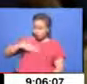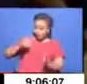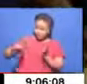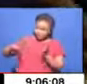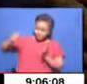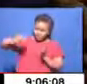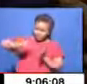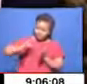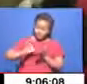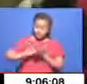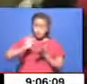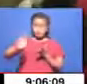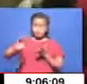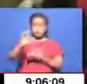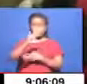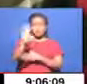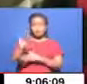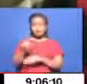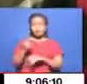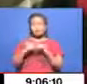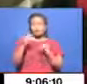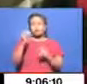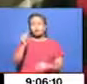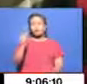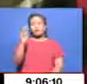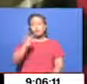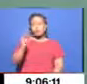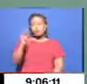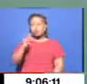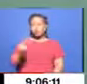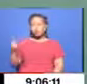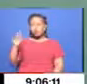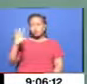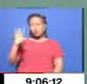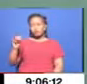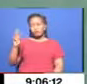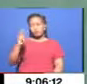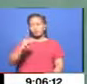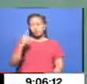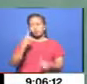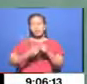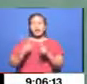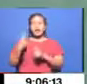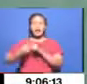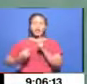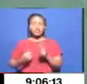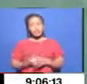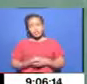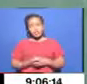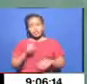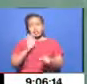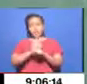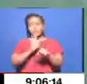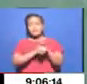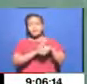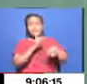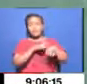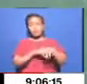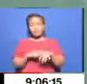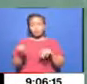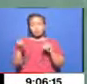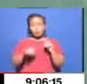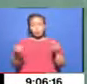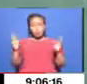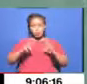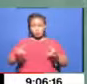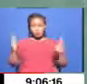from the current 5 million shillings to 50 million shillings annually. Much of our time, therefore, is to prepare the next